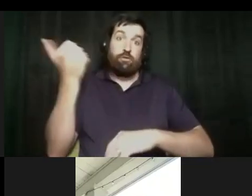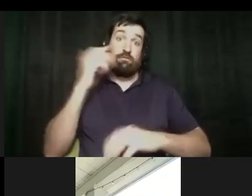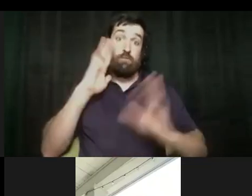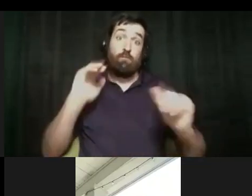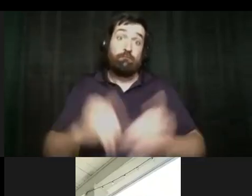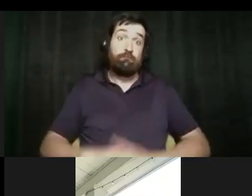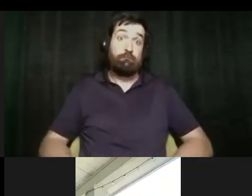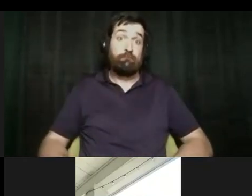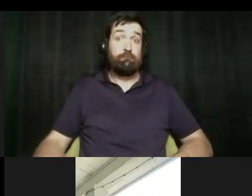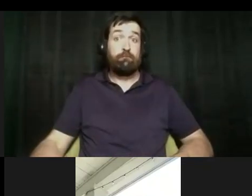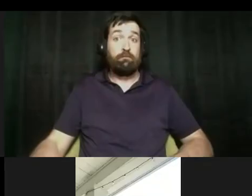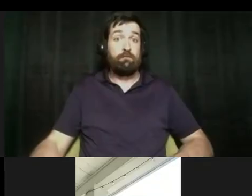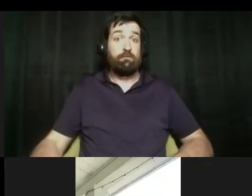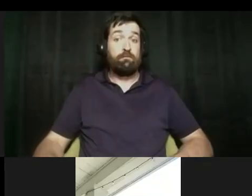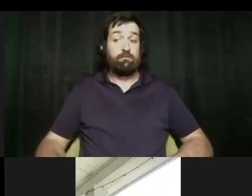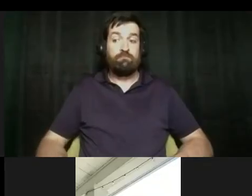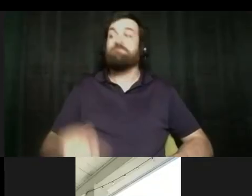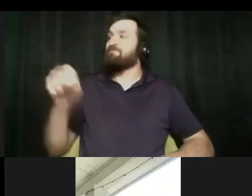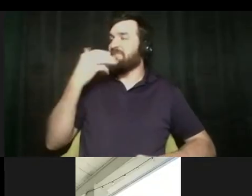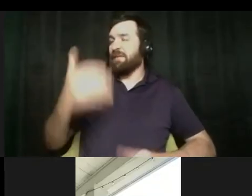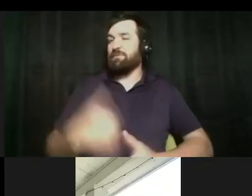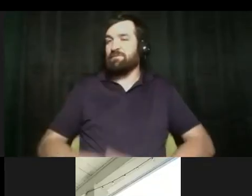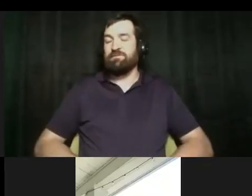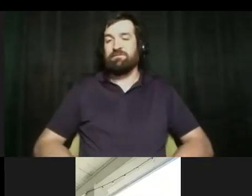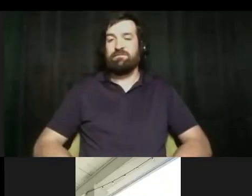Right. Totally. Yes. Thank you. Yeah.